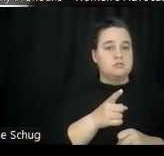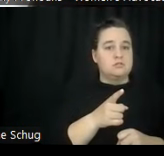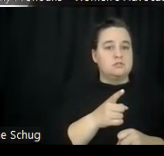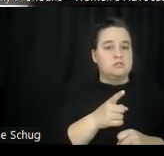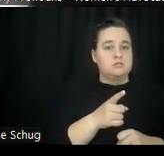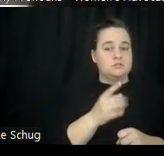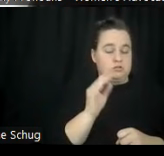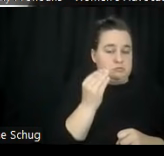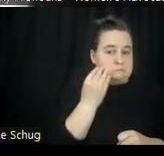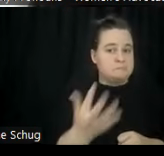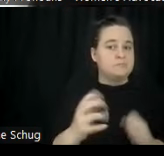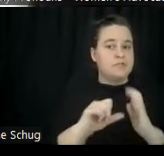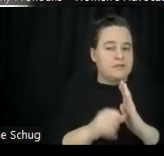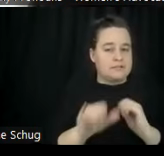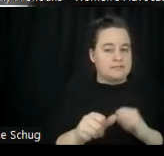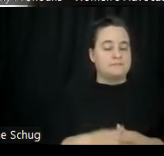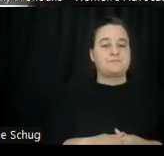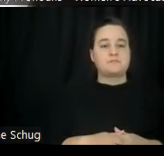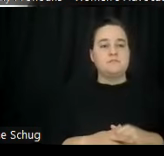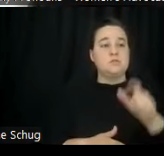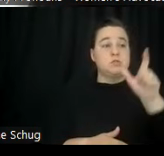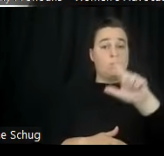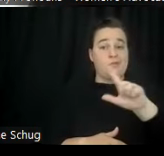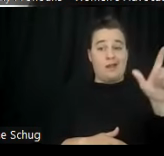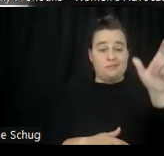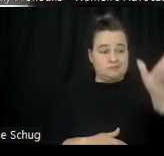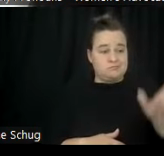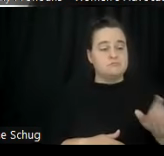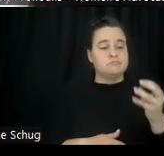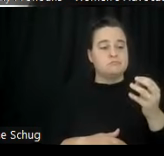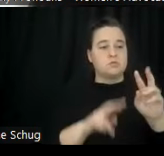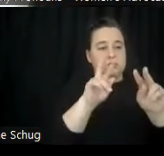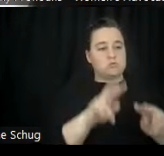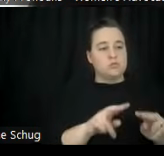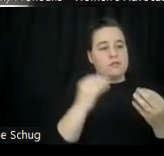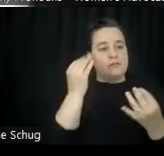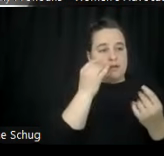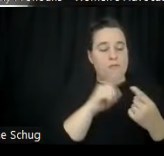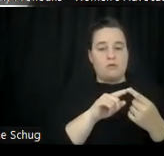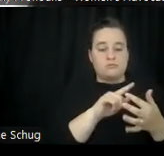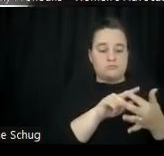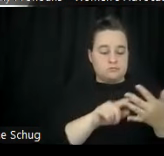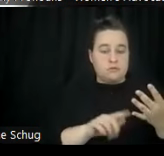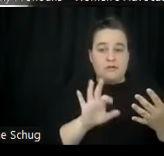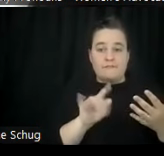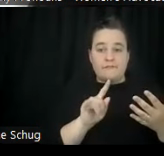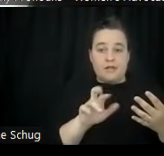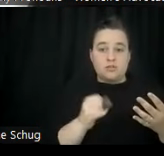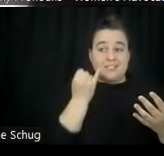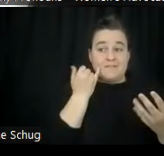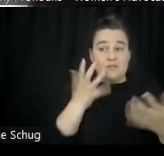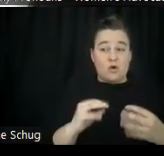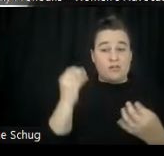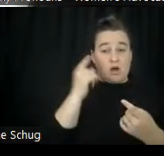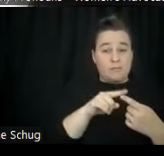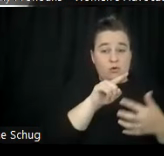So just take a look at that left side, take a moment to reflect and think of if you've considered those